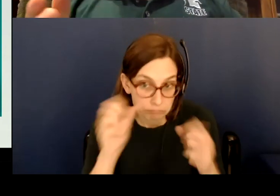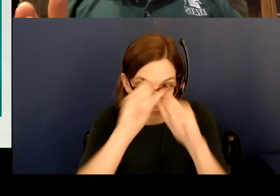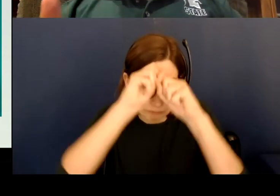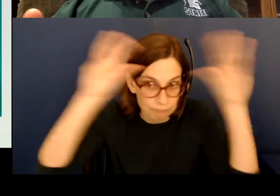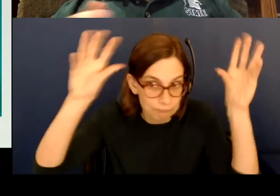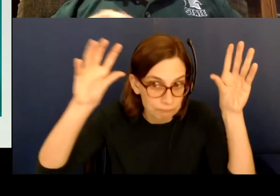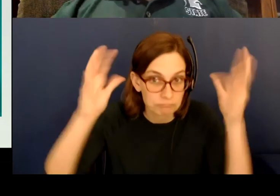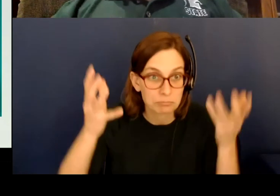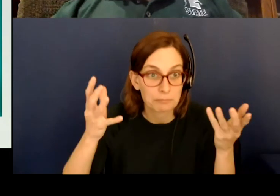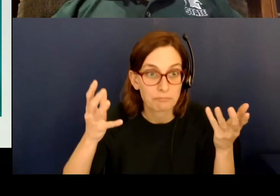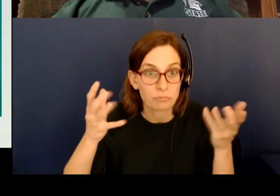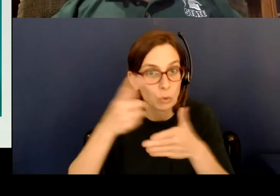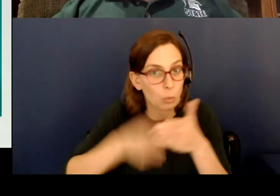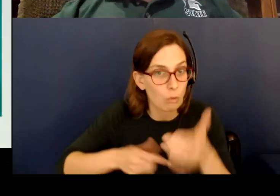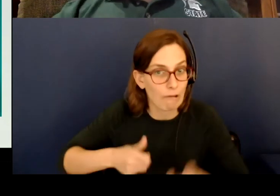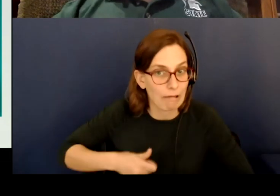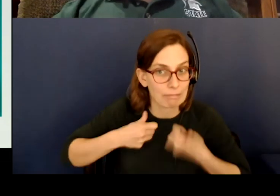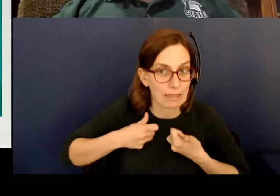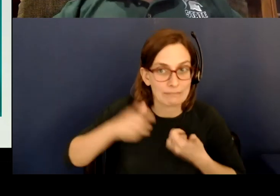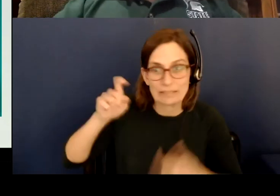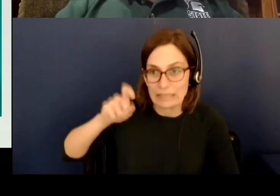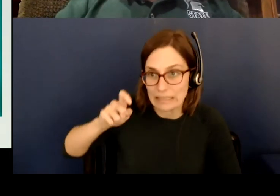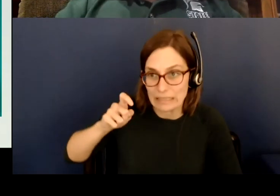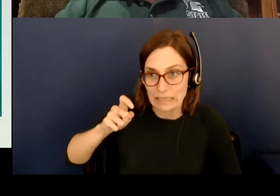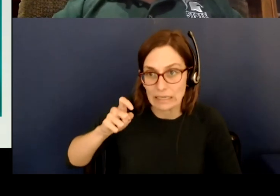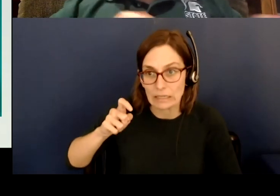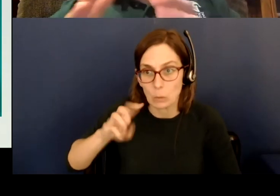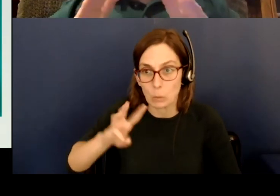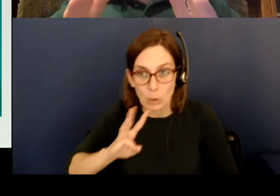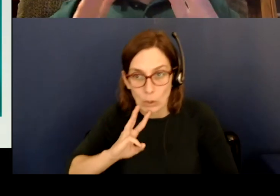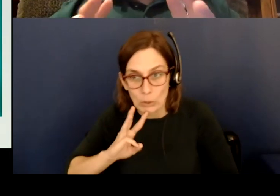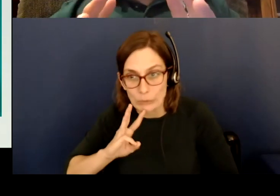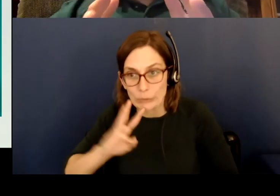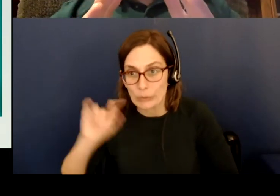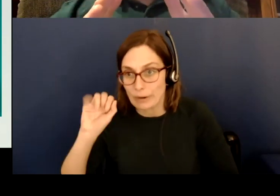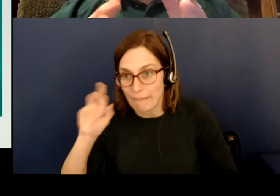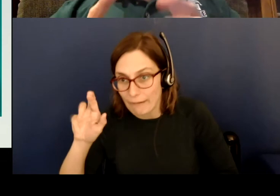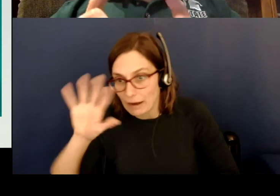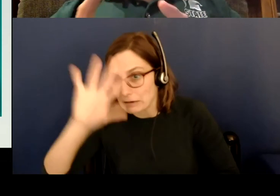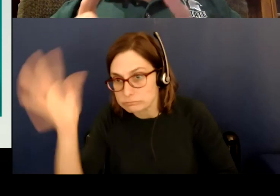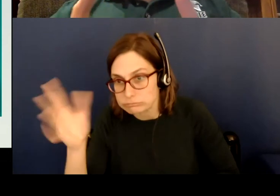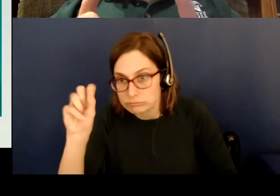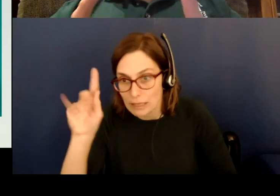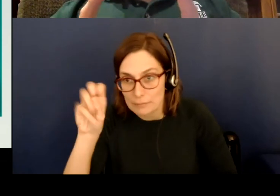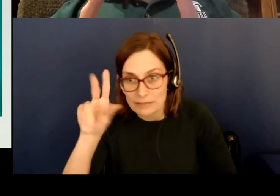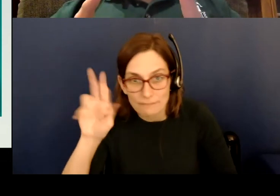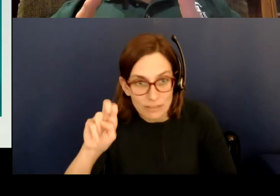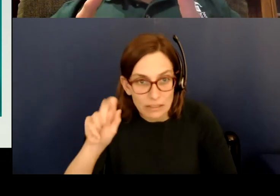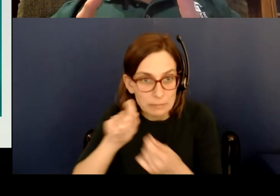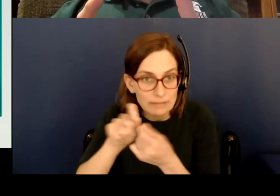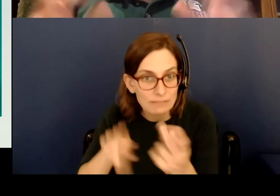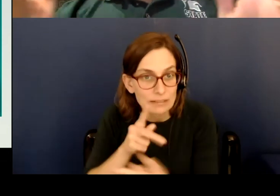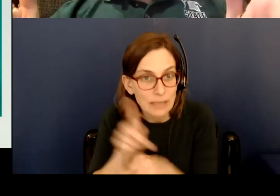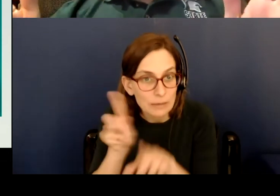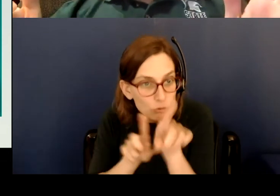What would it need? Liquid water? Would it need an atmosphere? Is there a certain type of star it needs? But one unstated